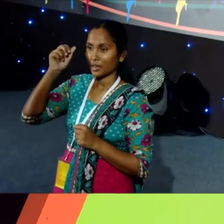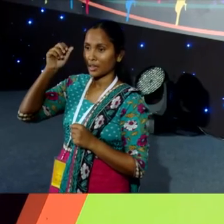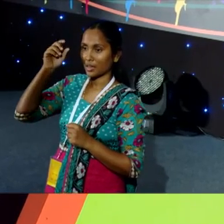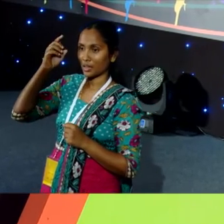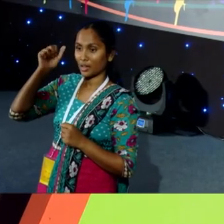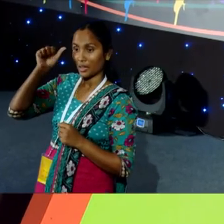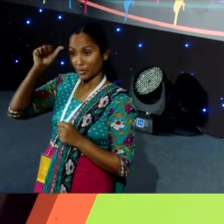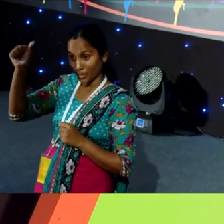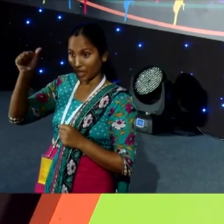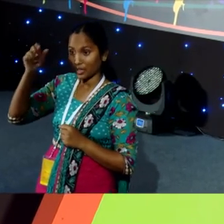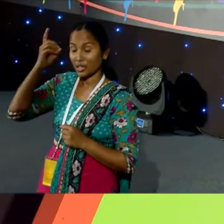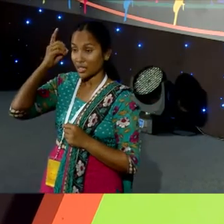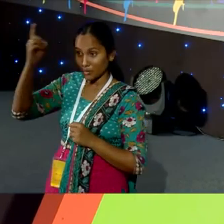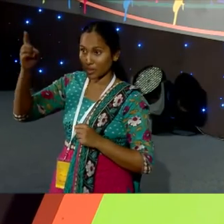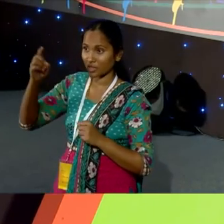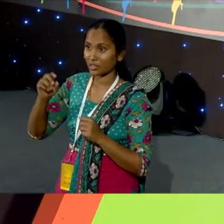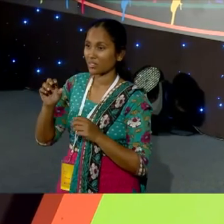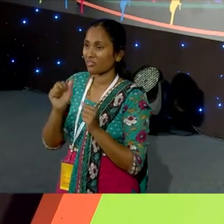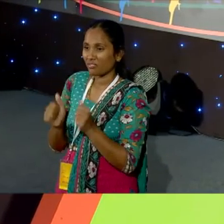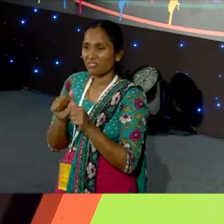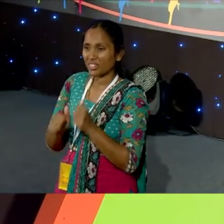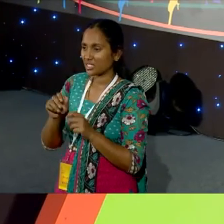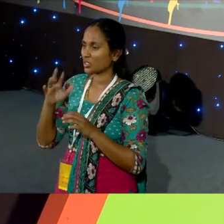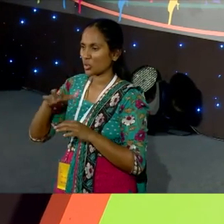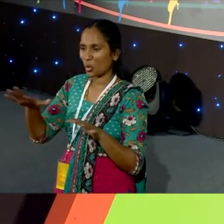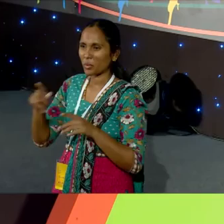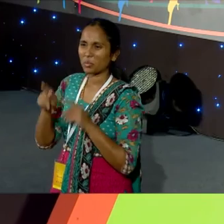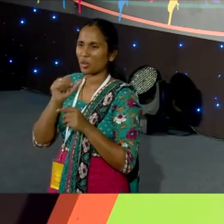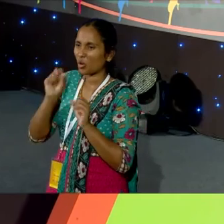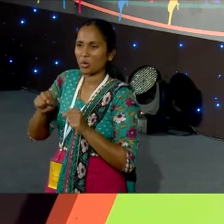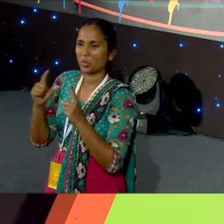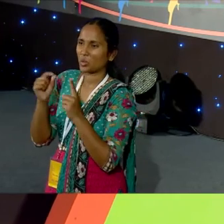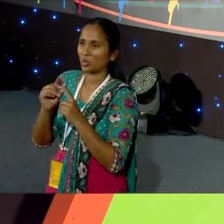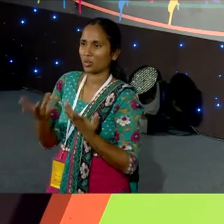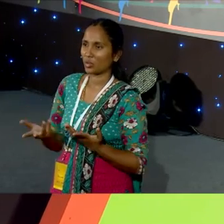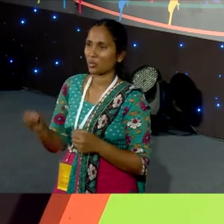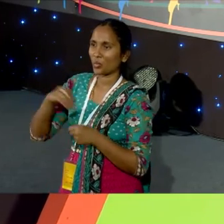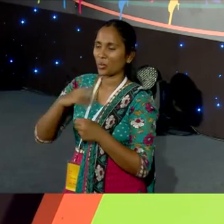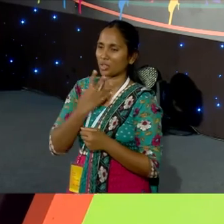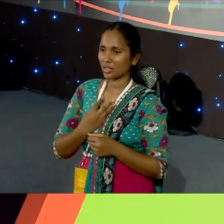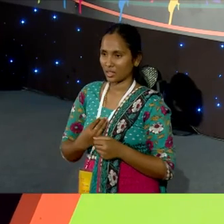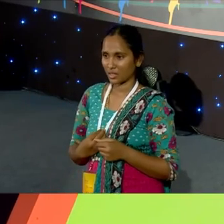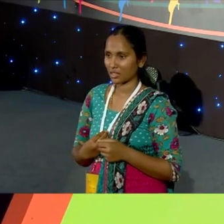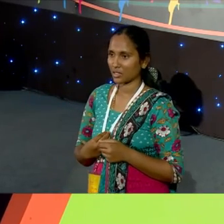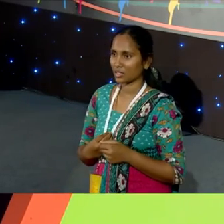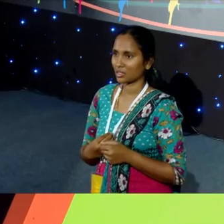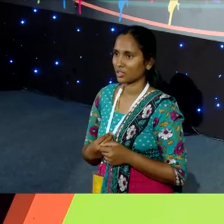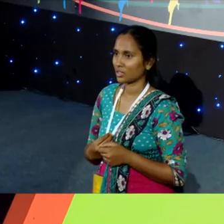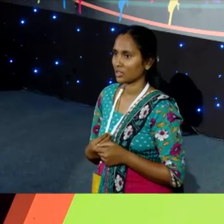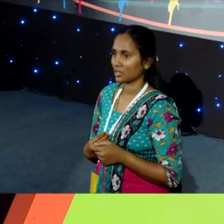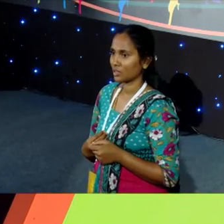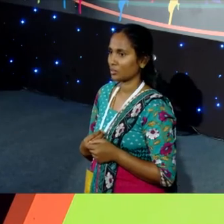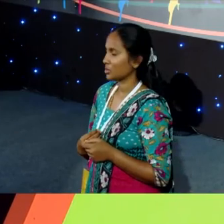and anticipate things which normal people cannot do. Okay, the Mossad. You know who the Mossad